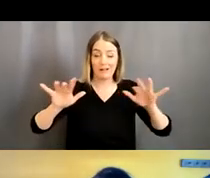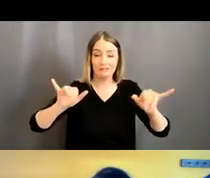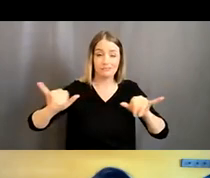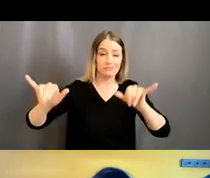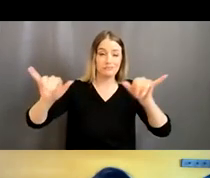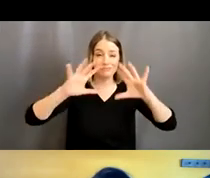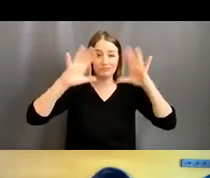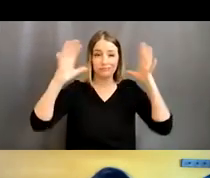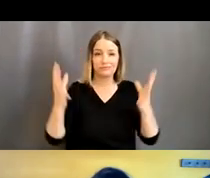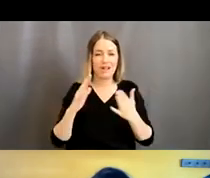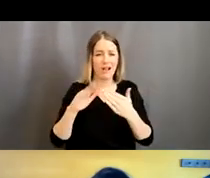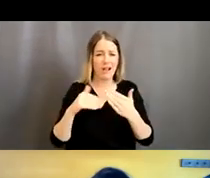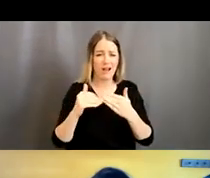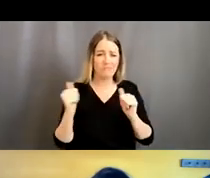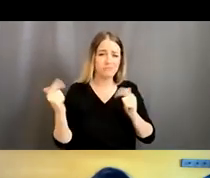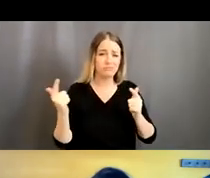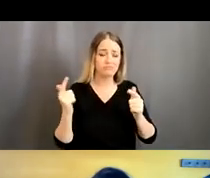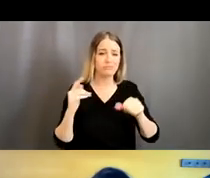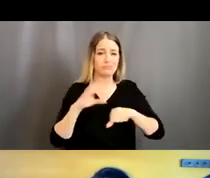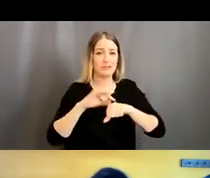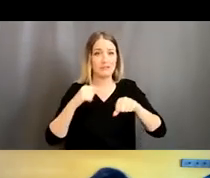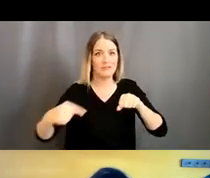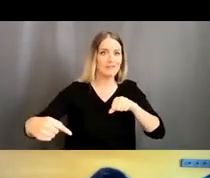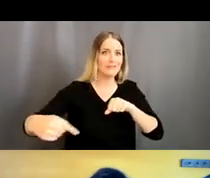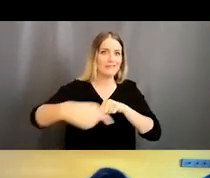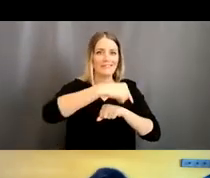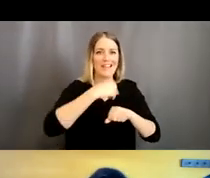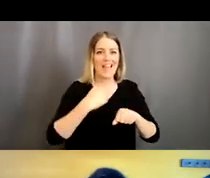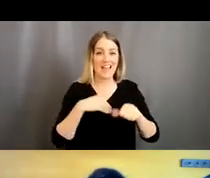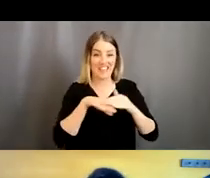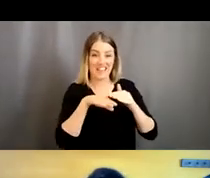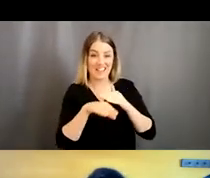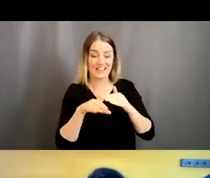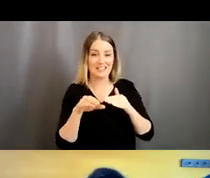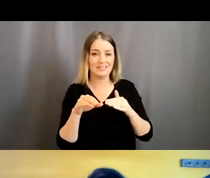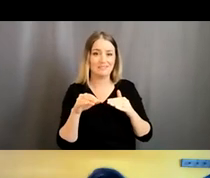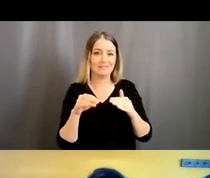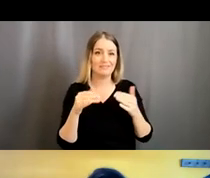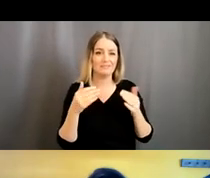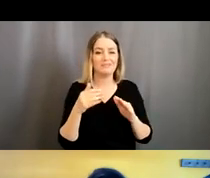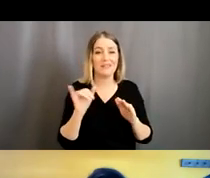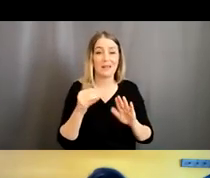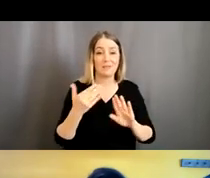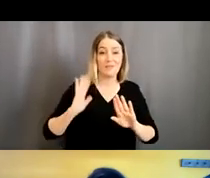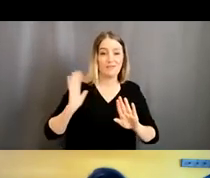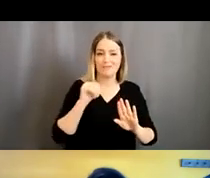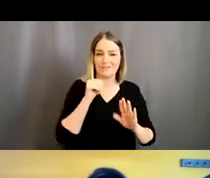has access to certain parts of the world that they didn't like have before through the internet, and how